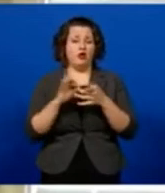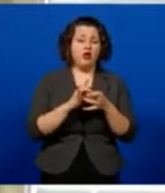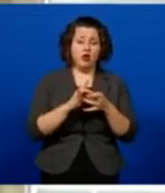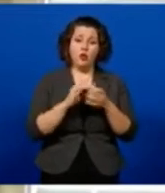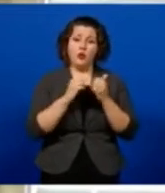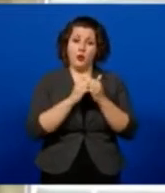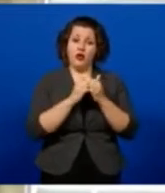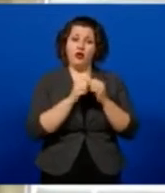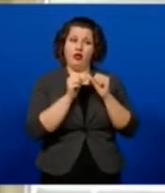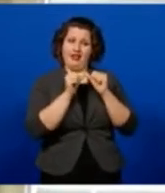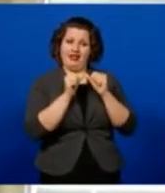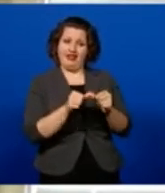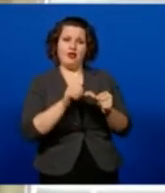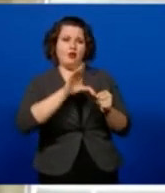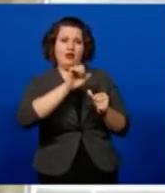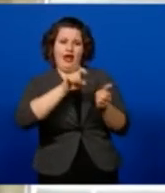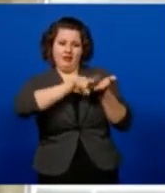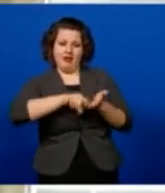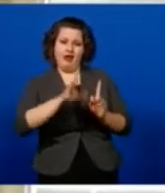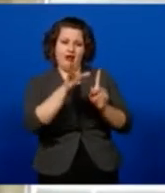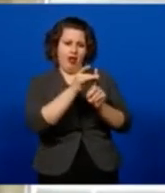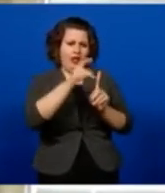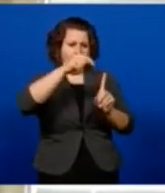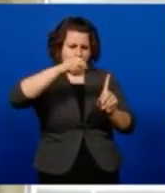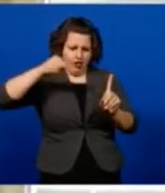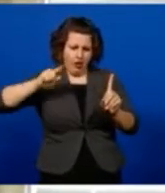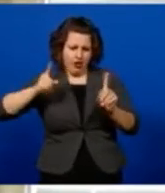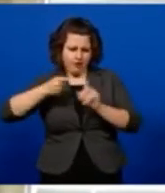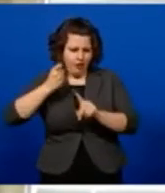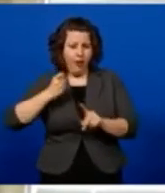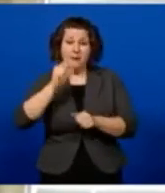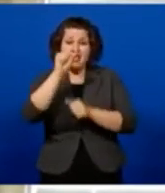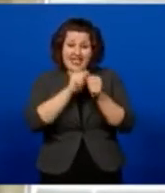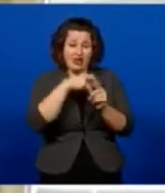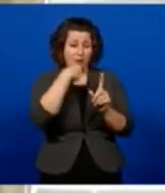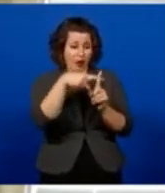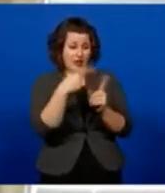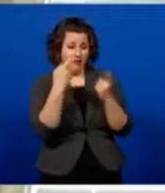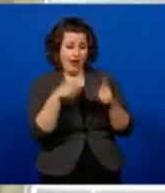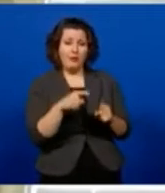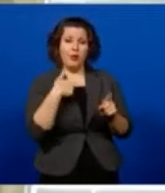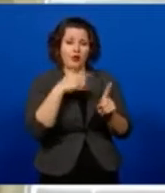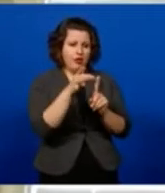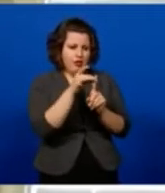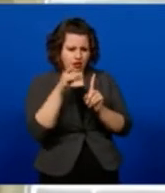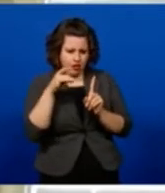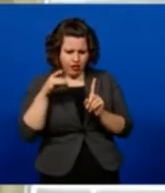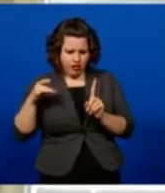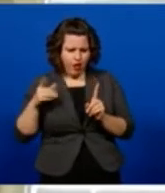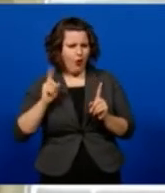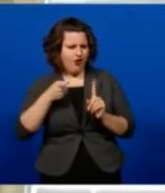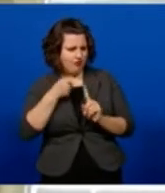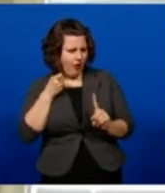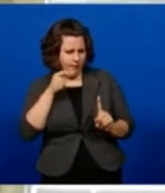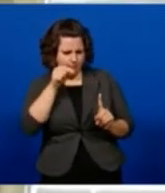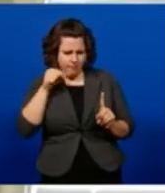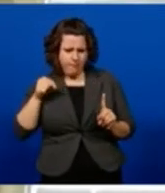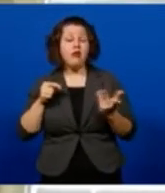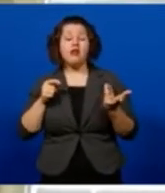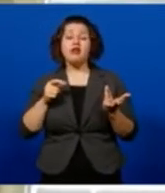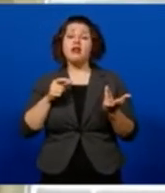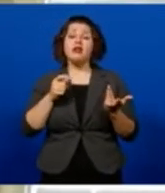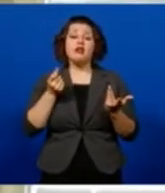case investigation and follow-up for every single positive case, so that we're understanding not just what the